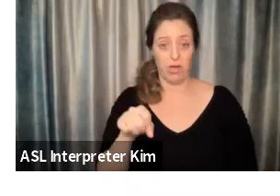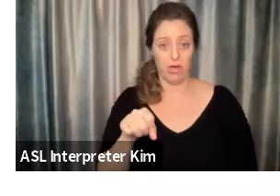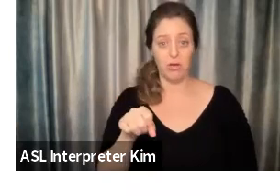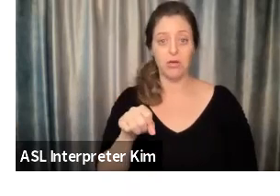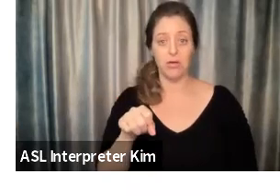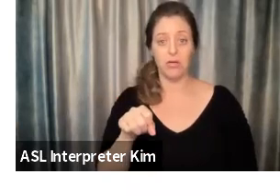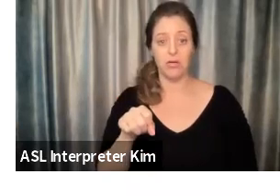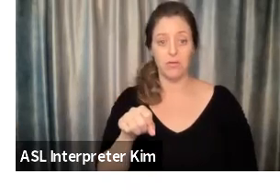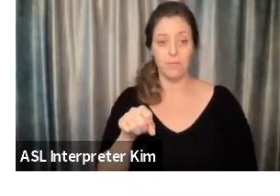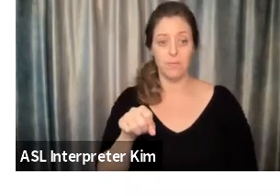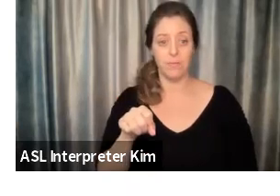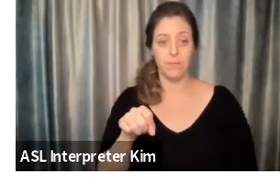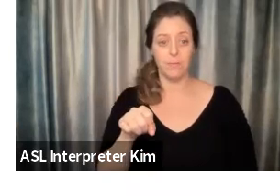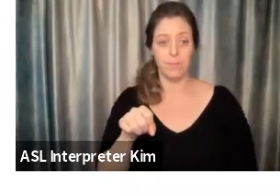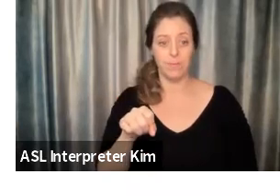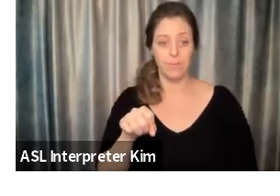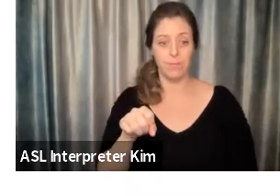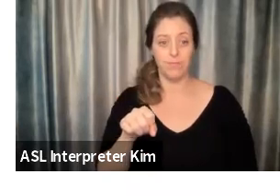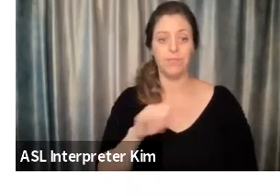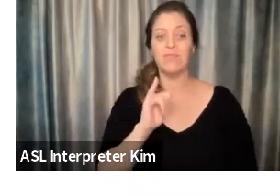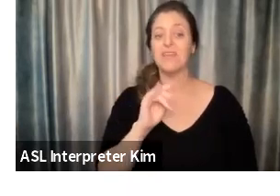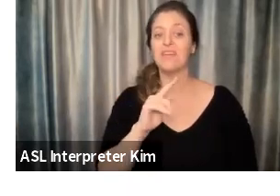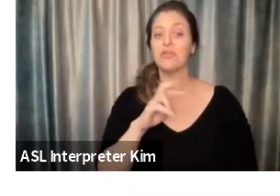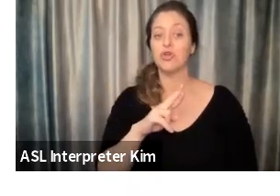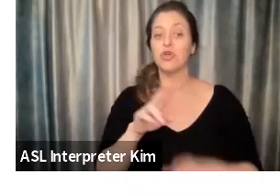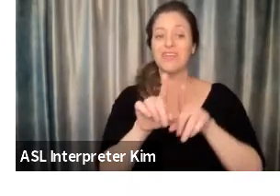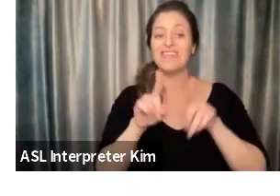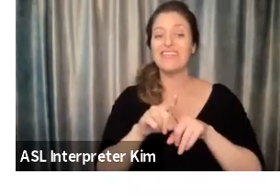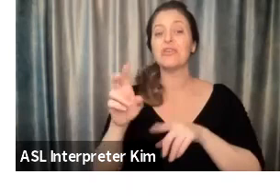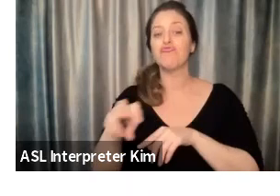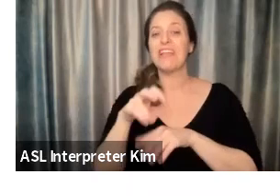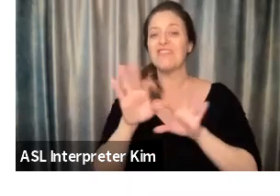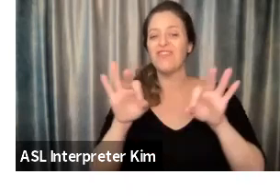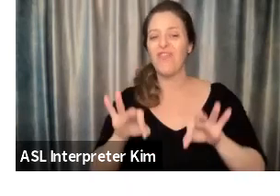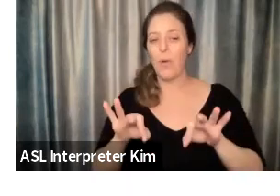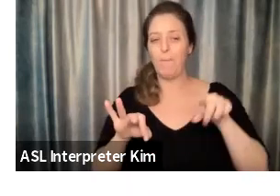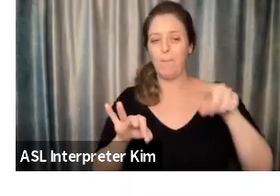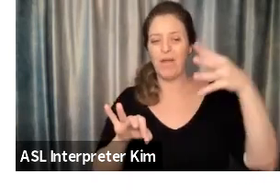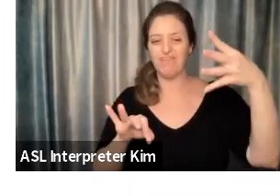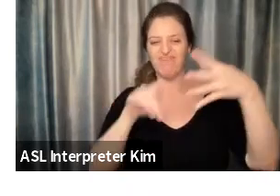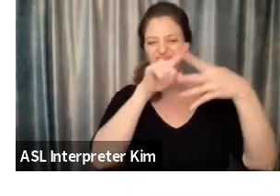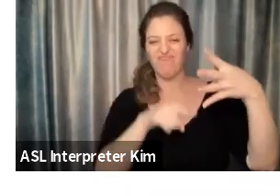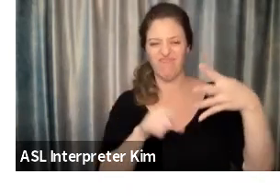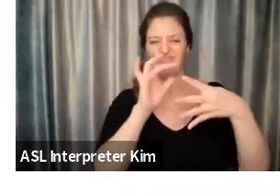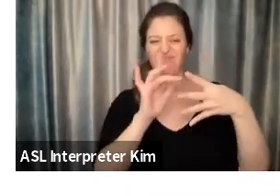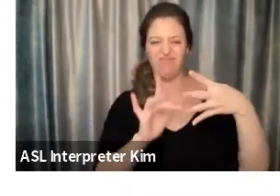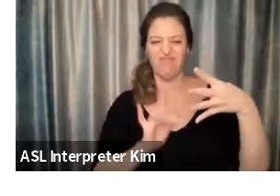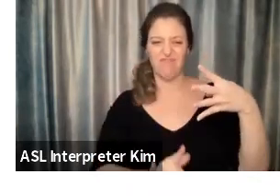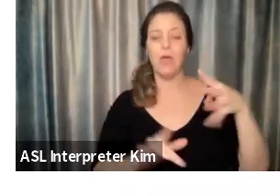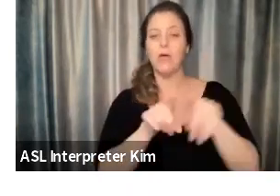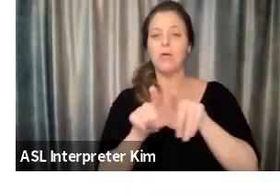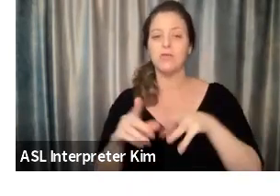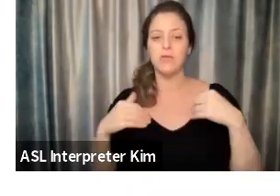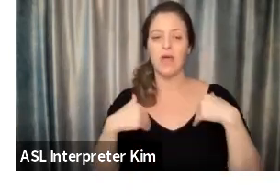the left-hand side below, inter-district transfers form, that's what it looks like in the district website page. And it also has the child